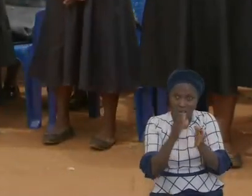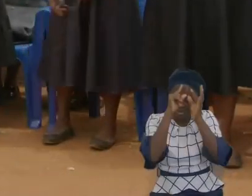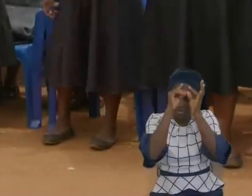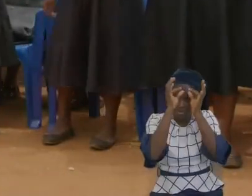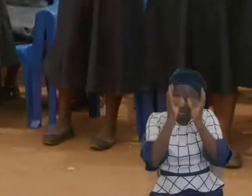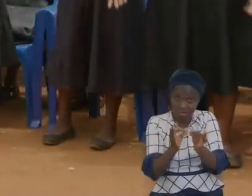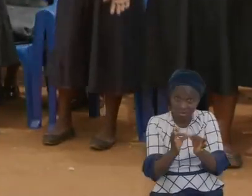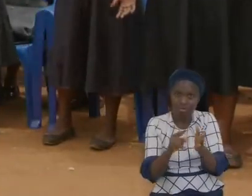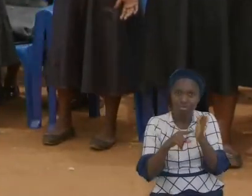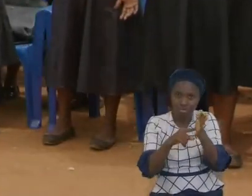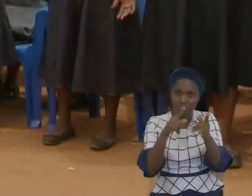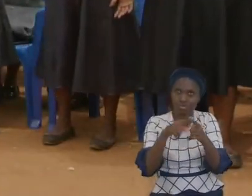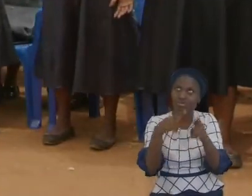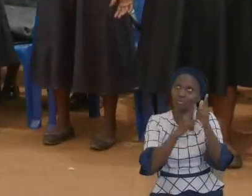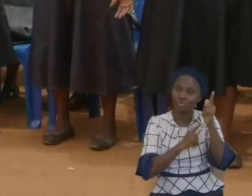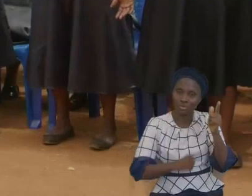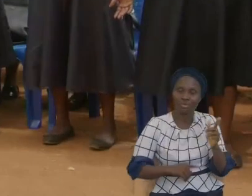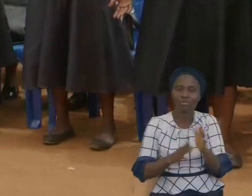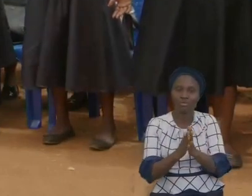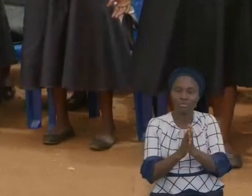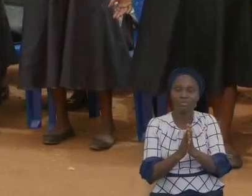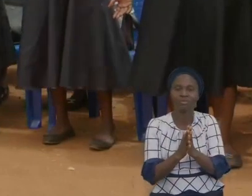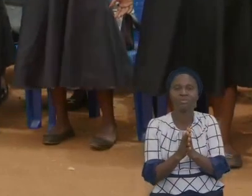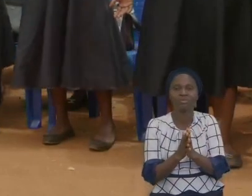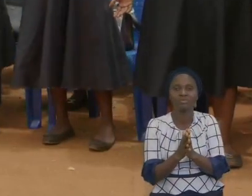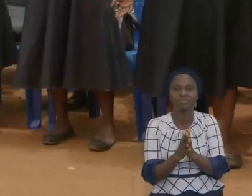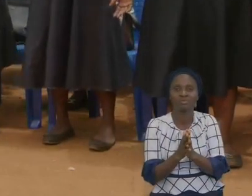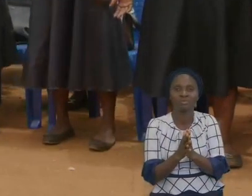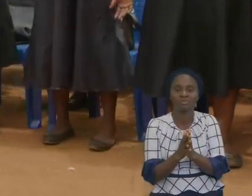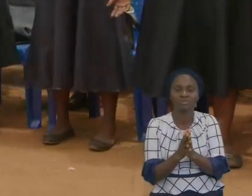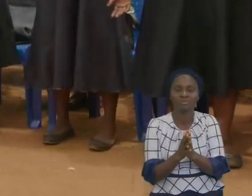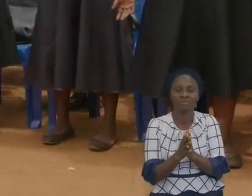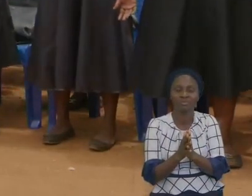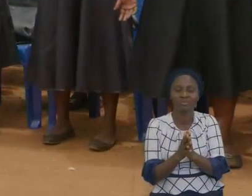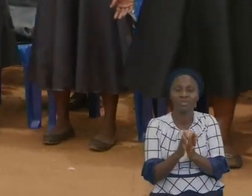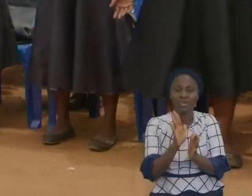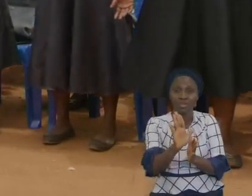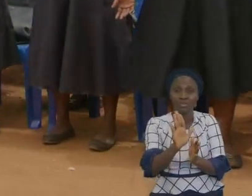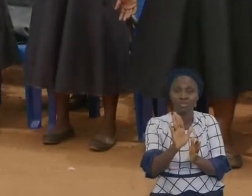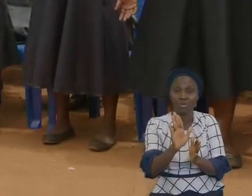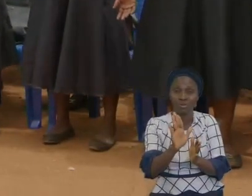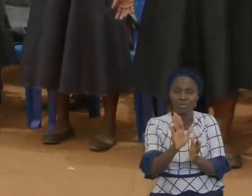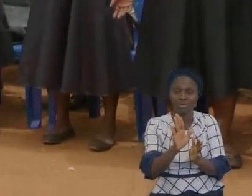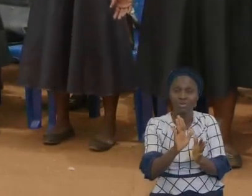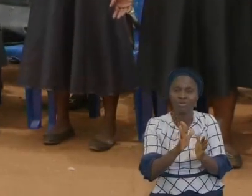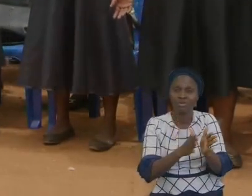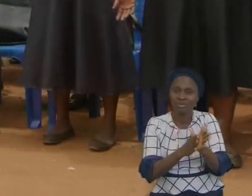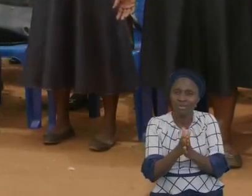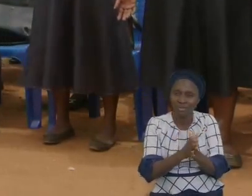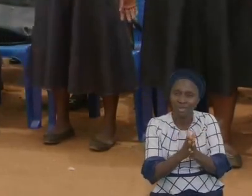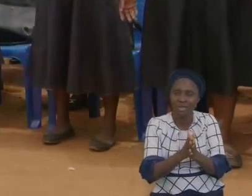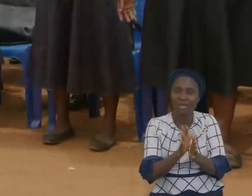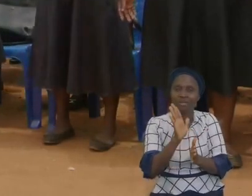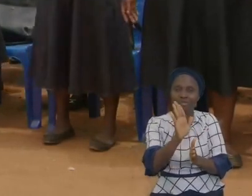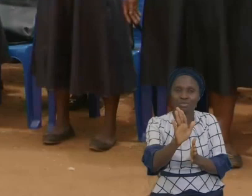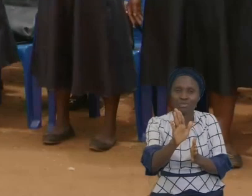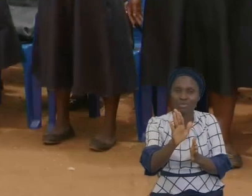Your desire, your destination, and your decision unto the Lord.